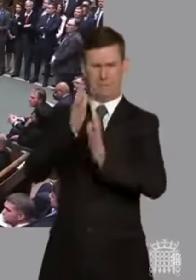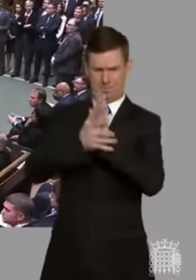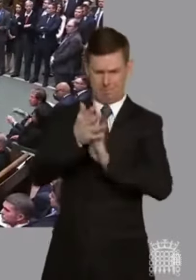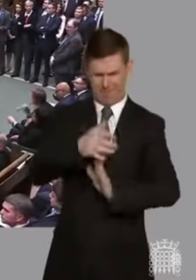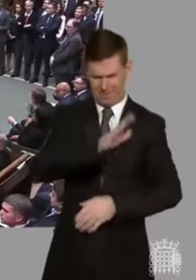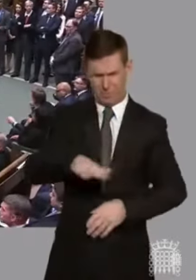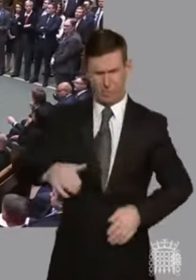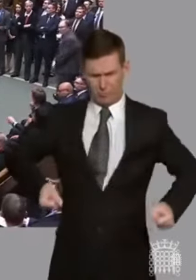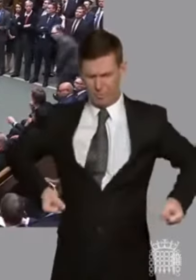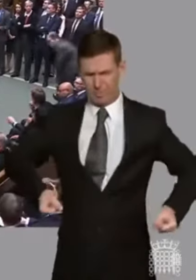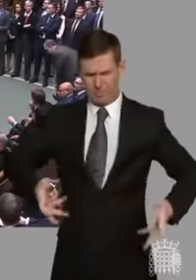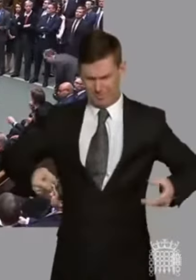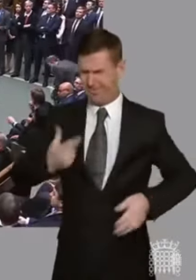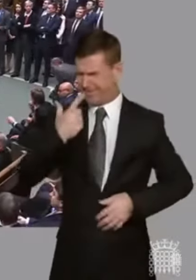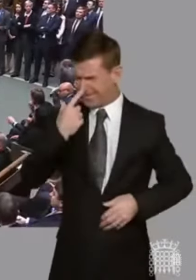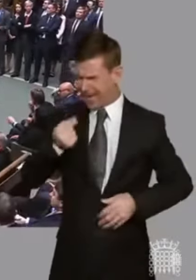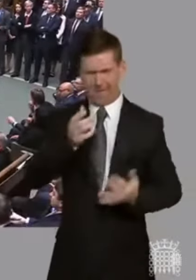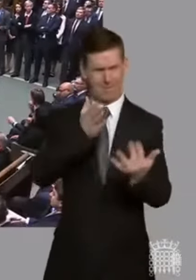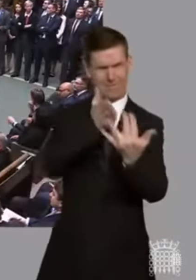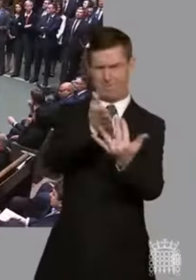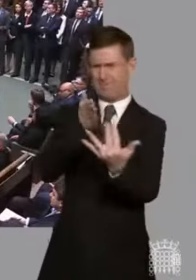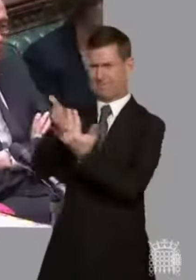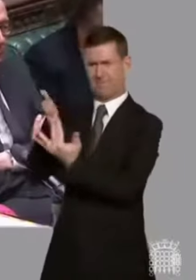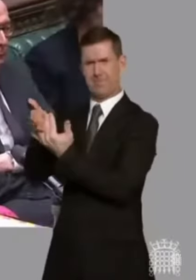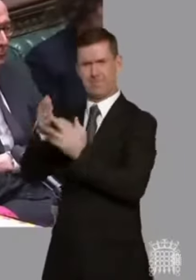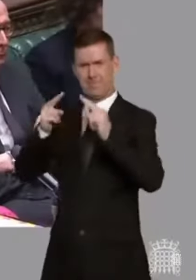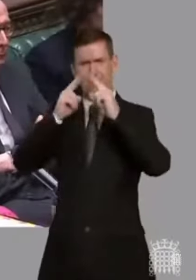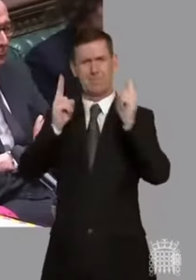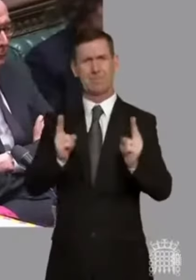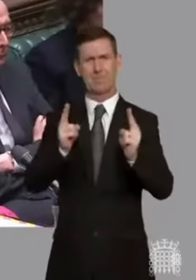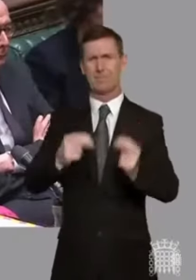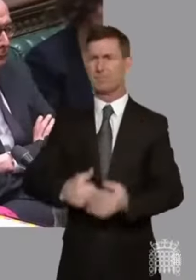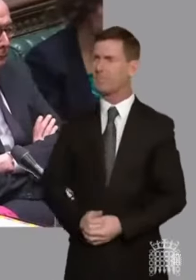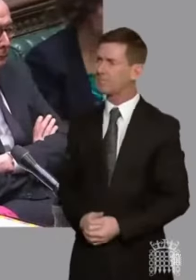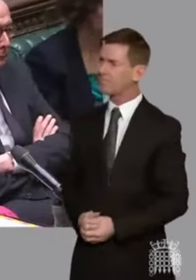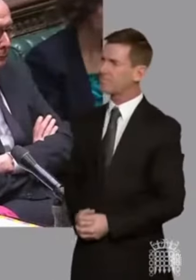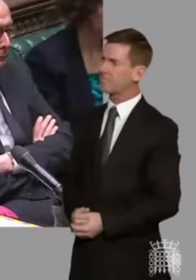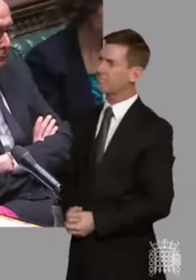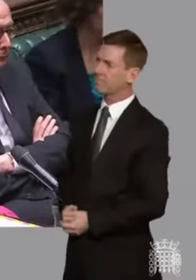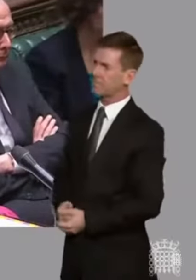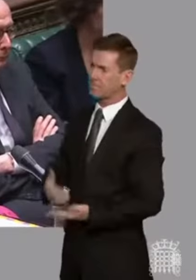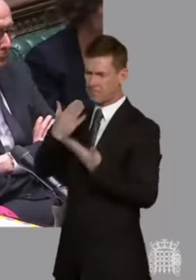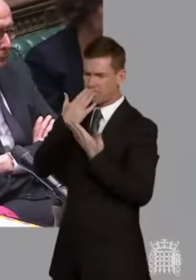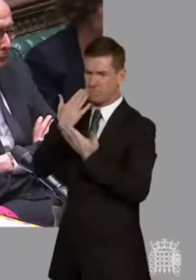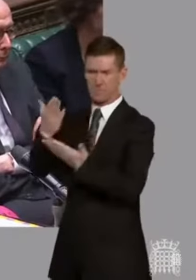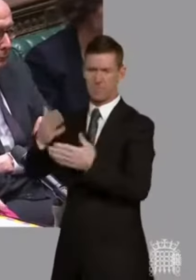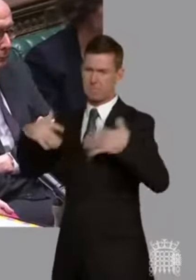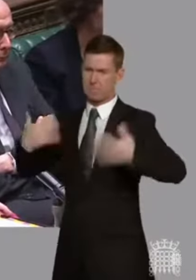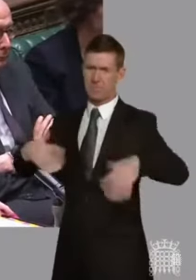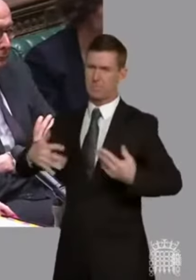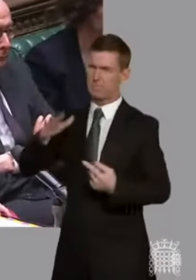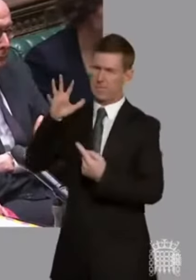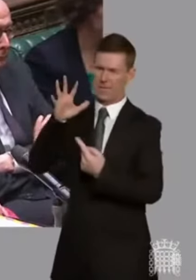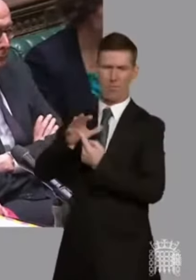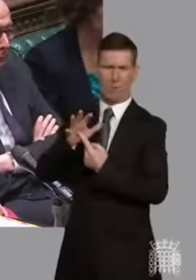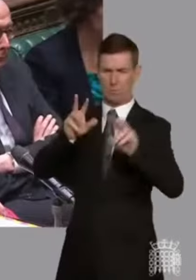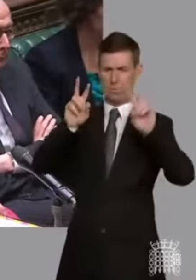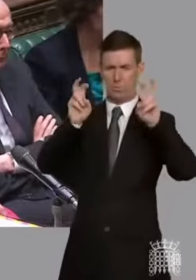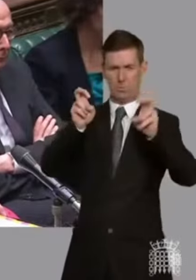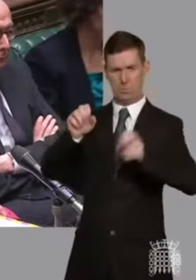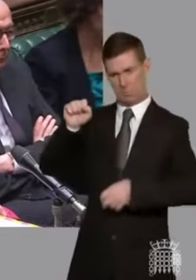thank him for raising this really important issue for his constituents and actually so many constituents. I'm pleased to